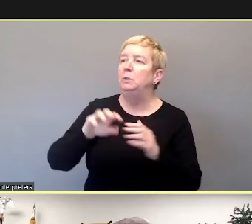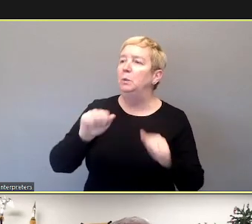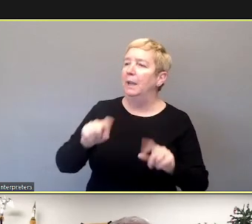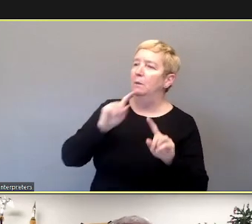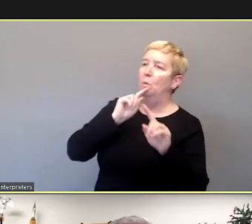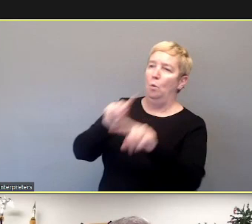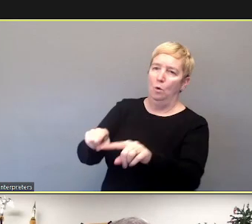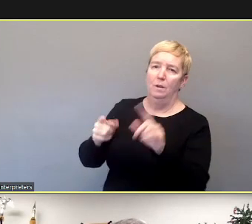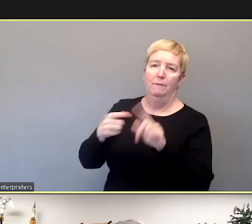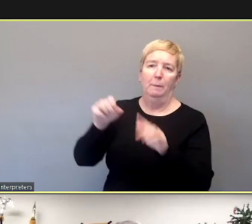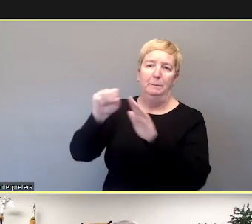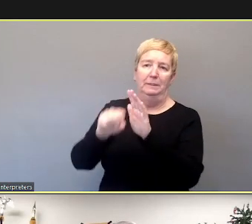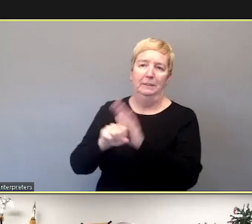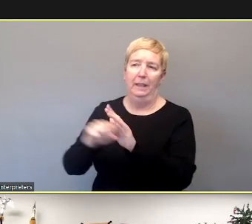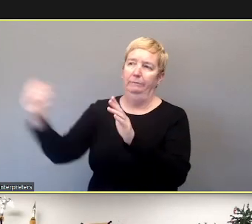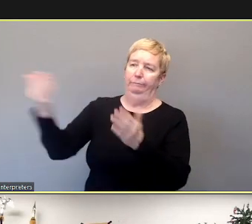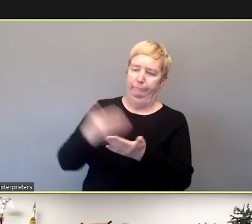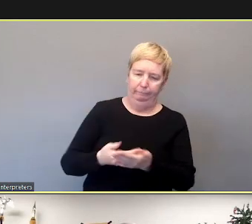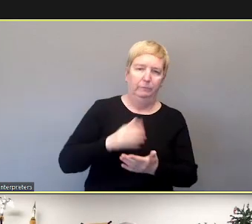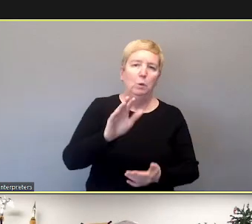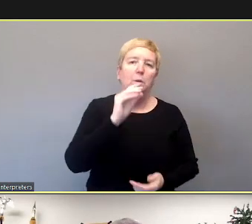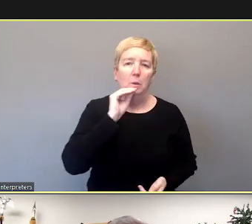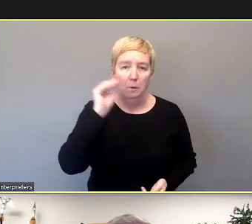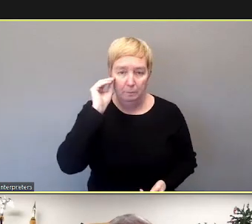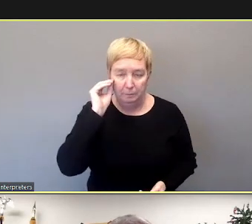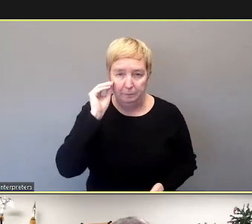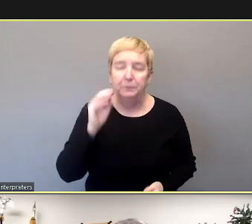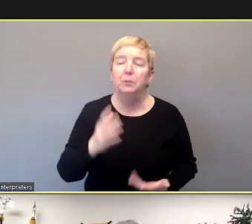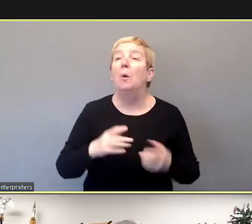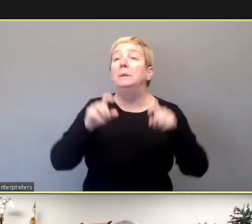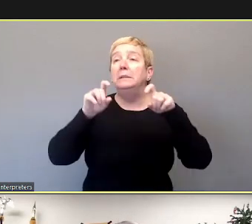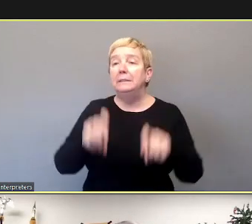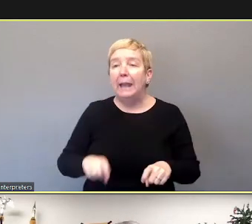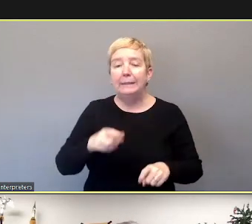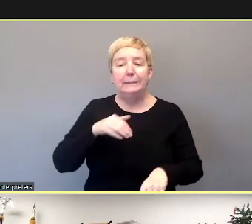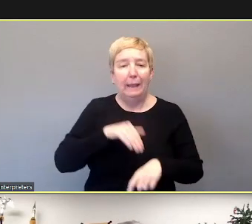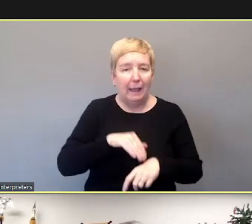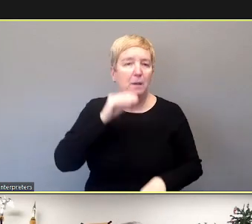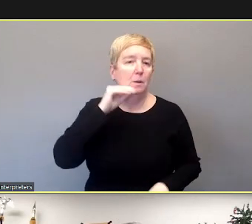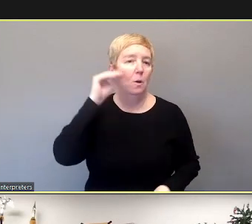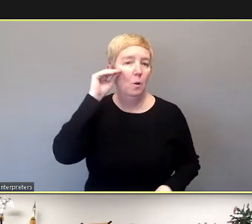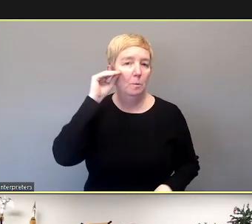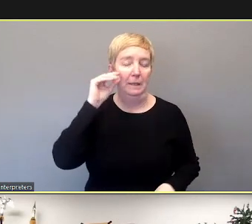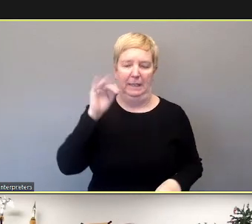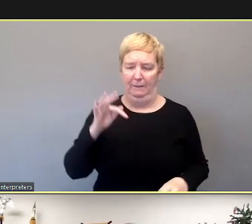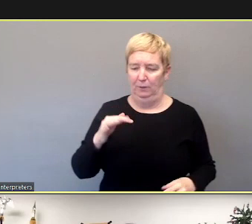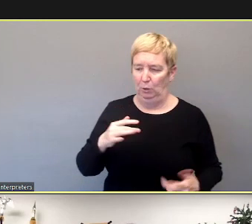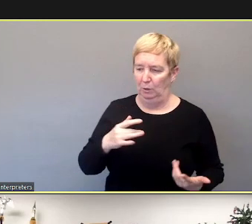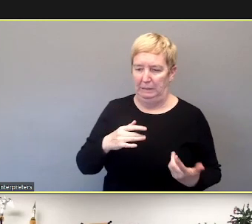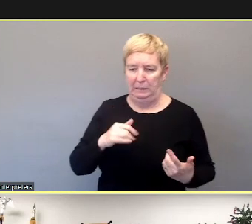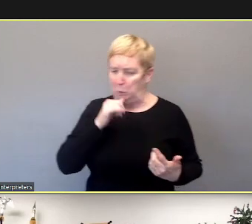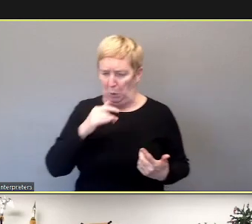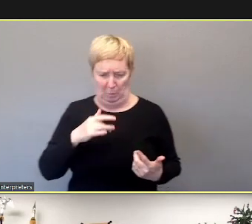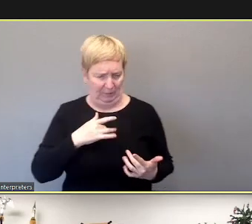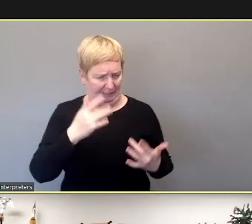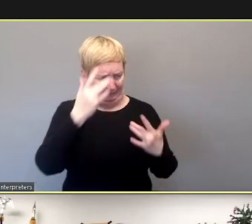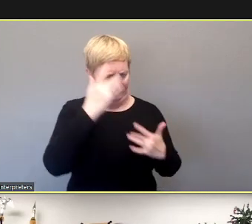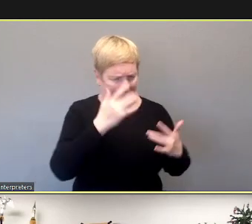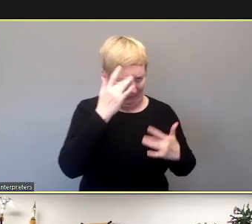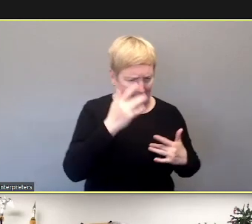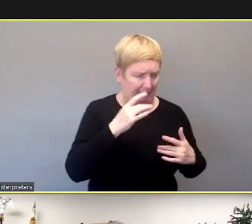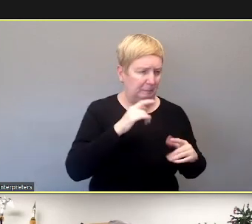state as well. So test at home. If you don't have symptoms, if you're just a contact, you're doing it for